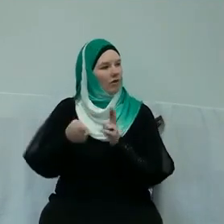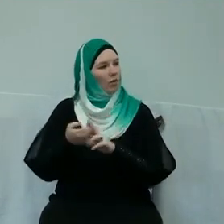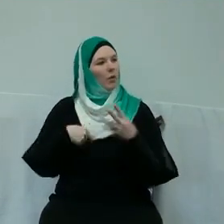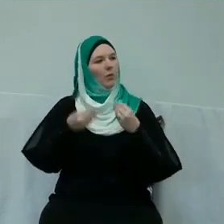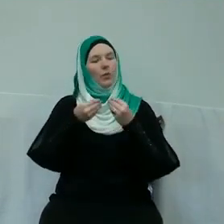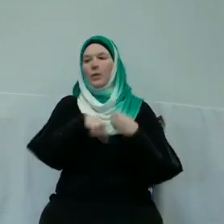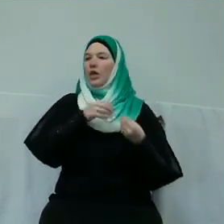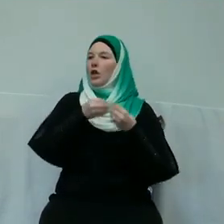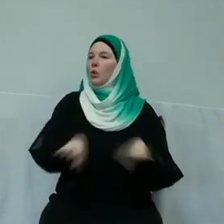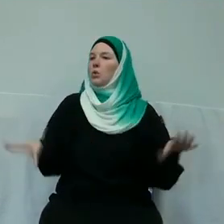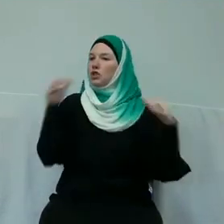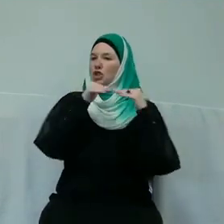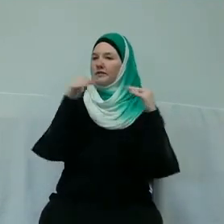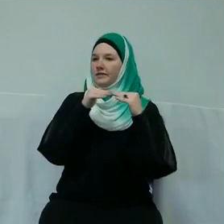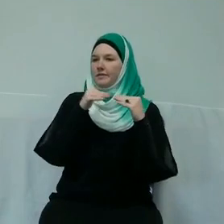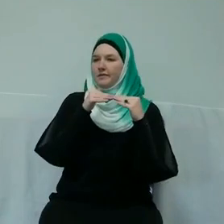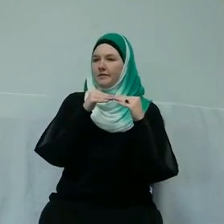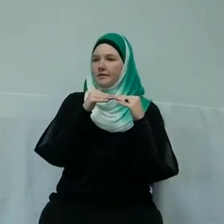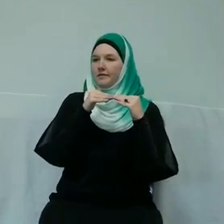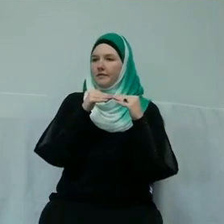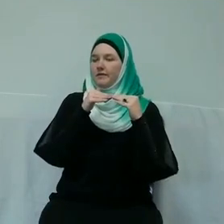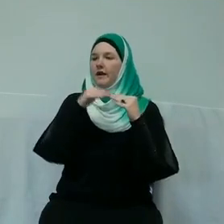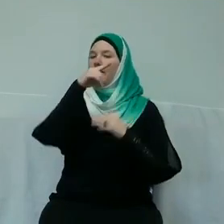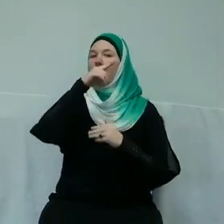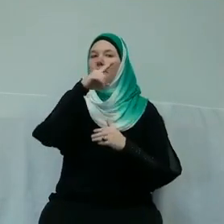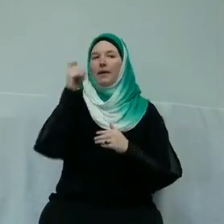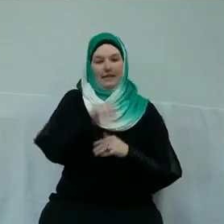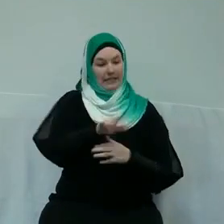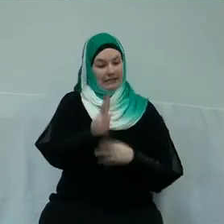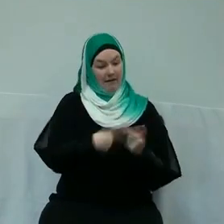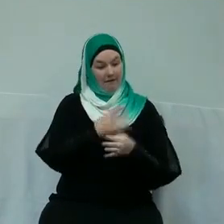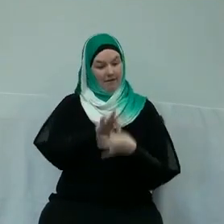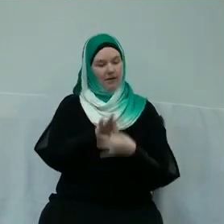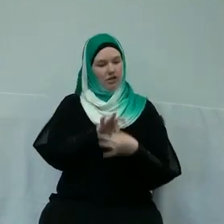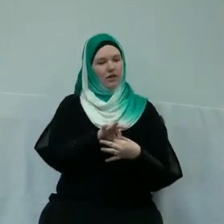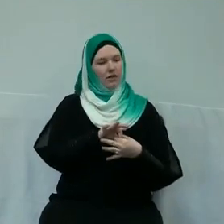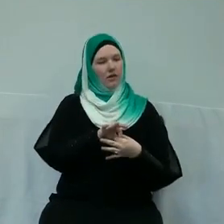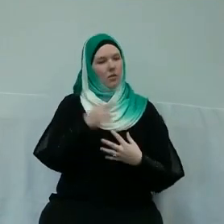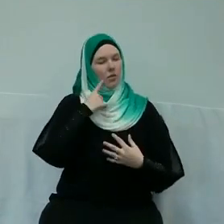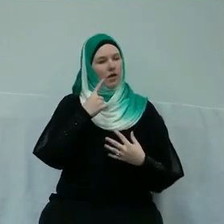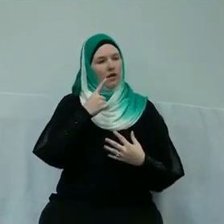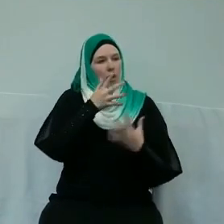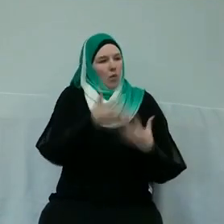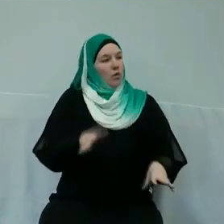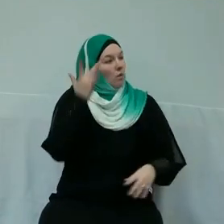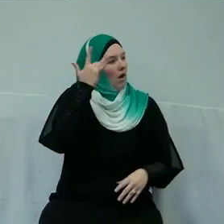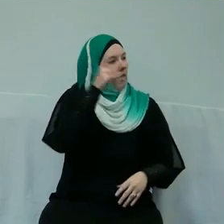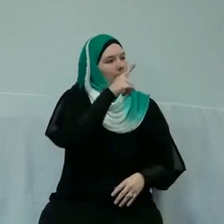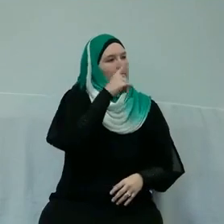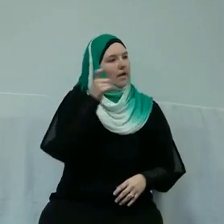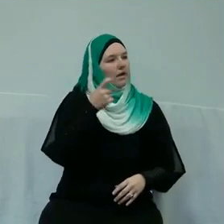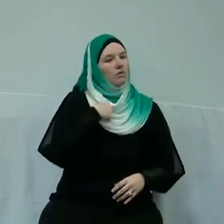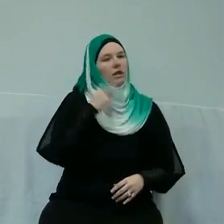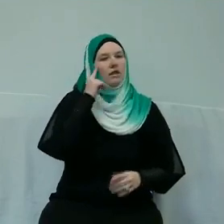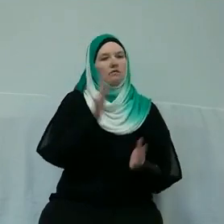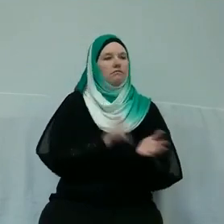justice because in those relationships, unfortunately, we take each other for granted. When you live